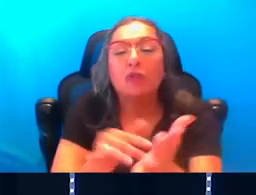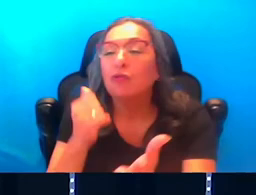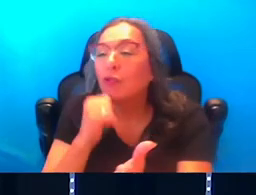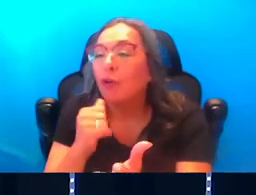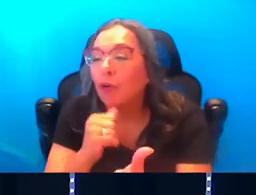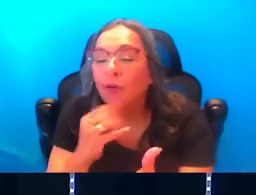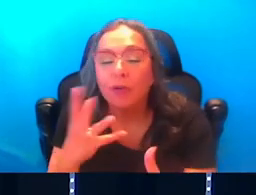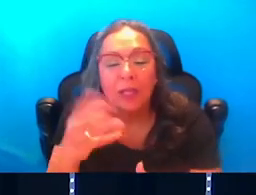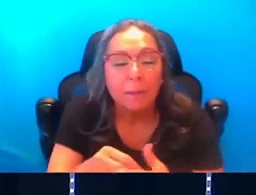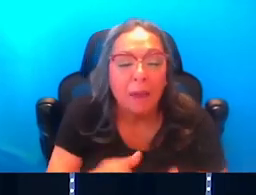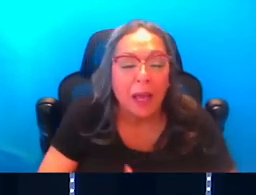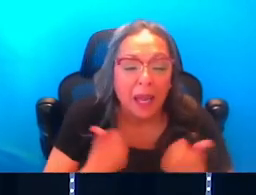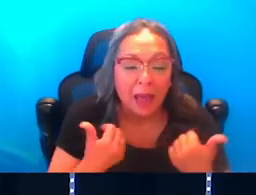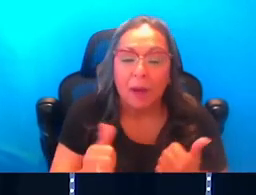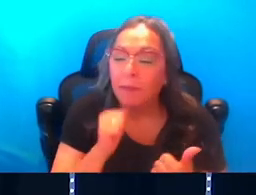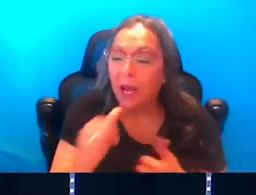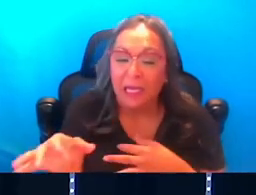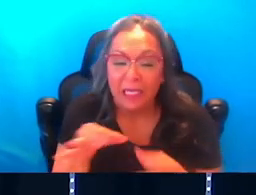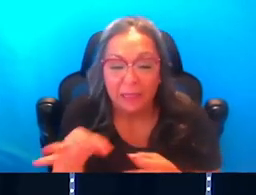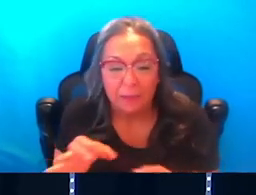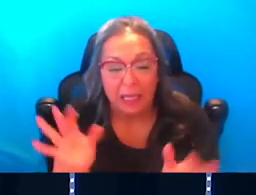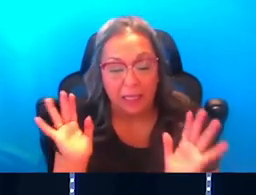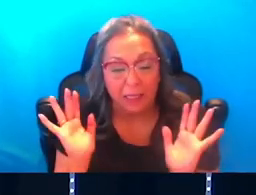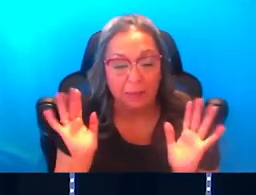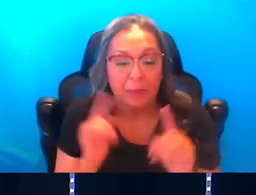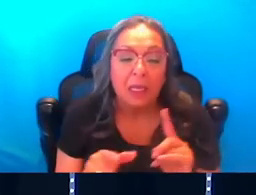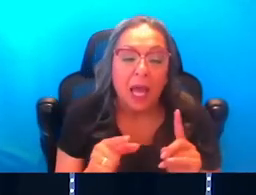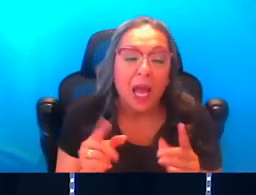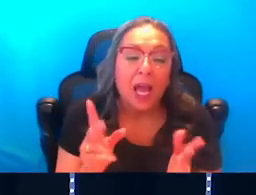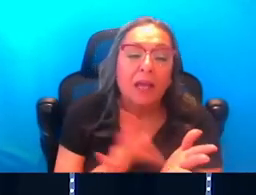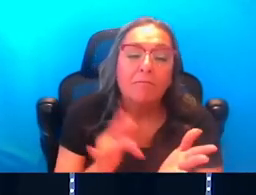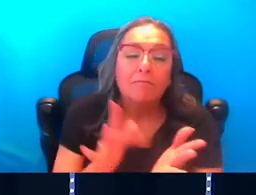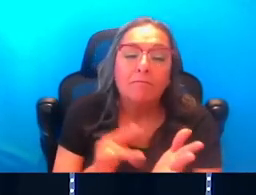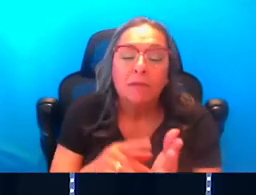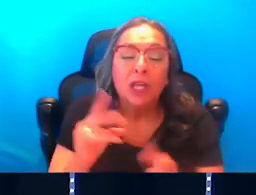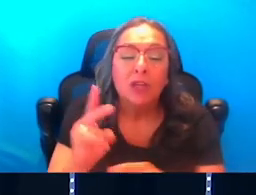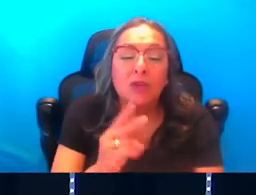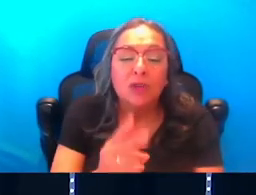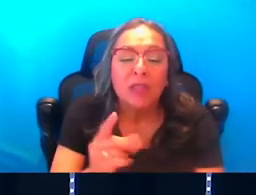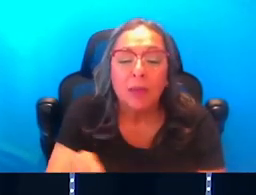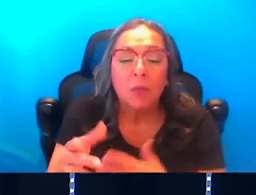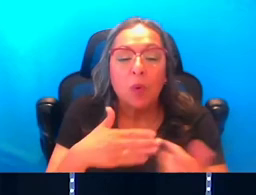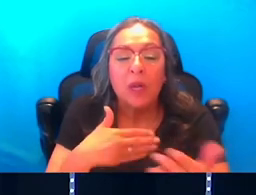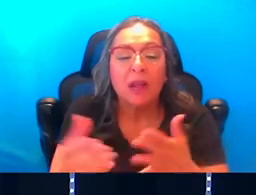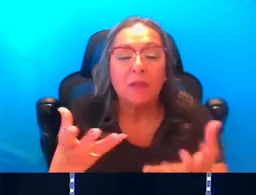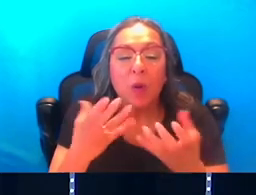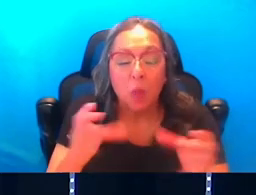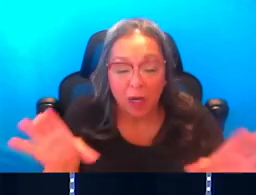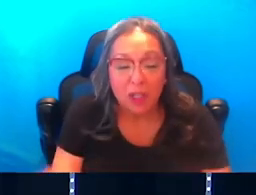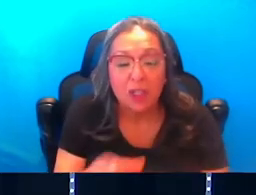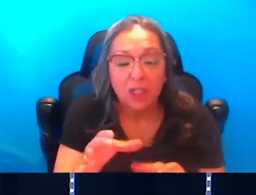life. Won't go into that. Was using them. And I would do whatever I wanted to do.